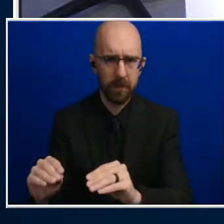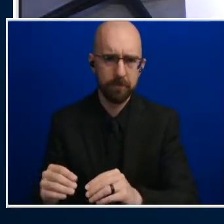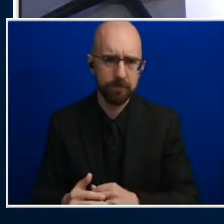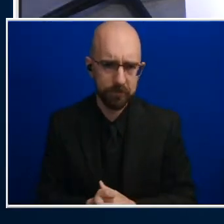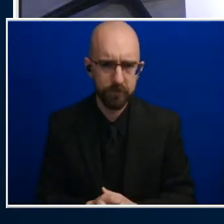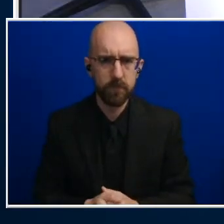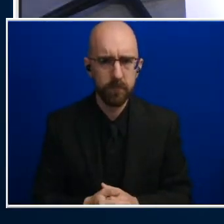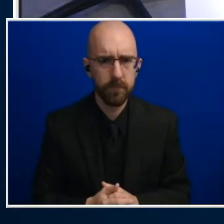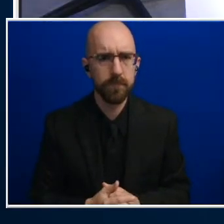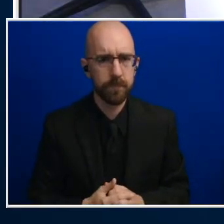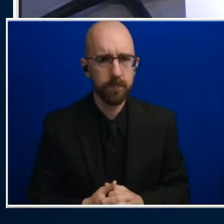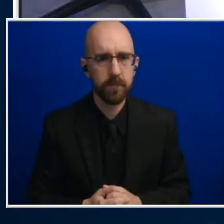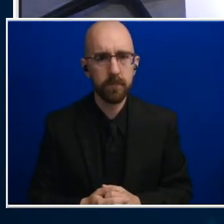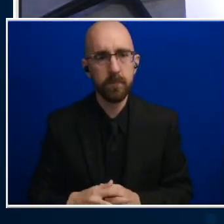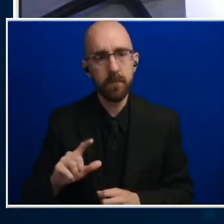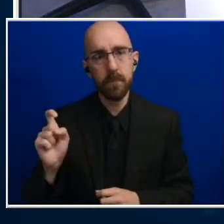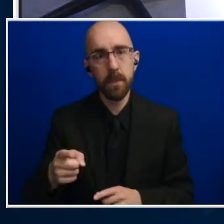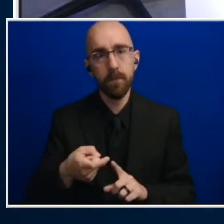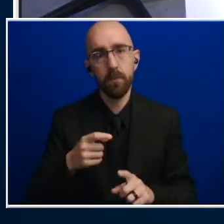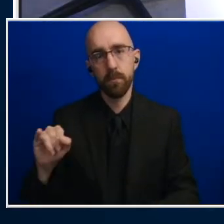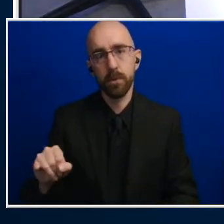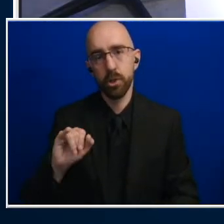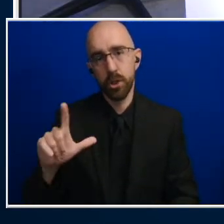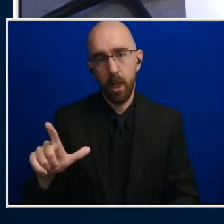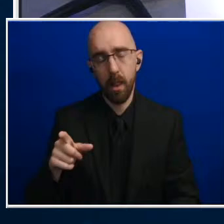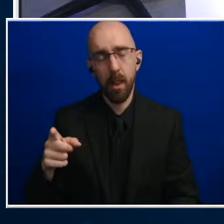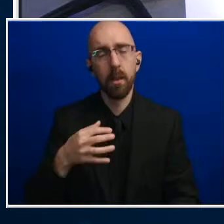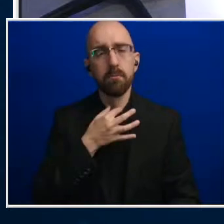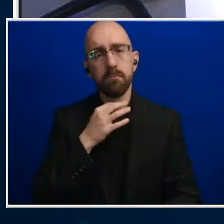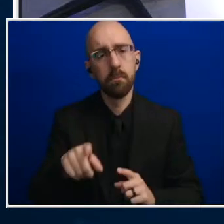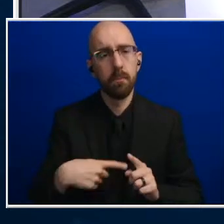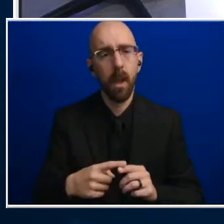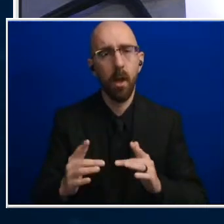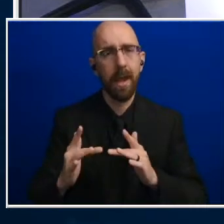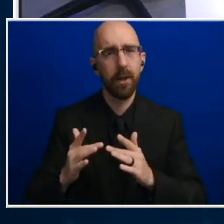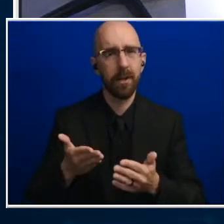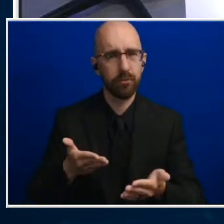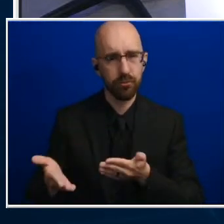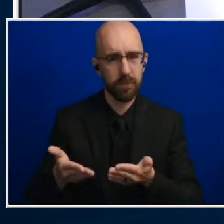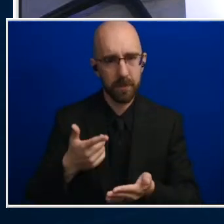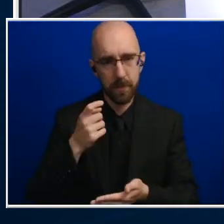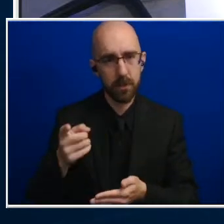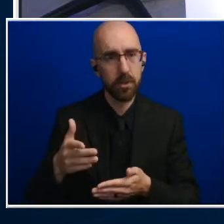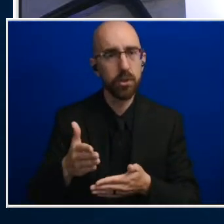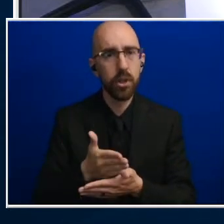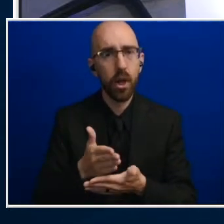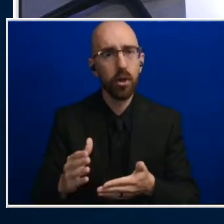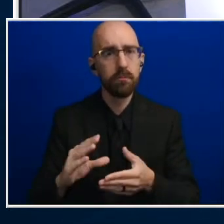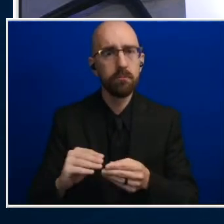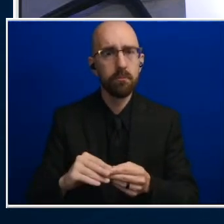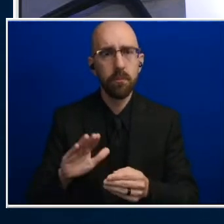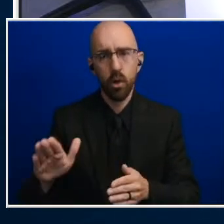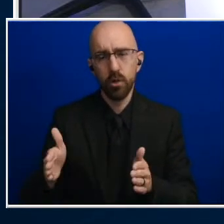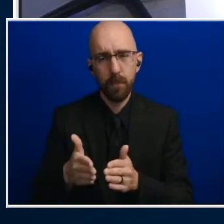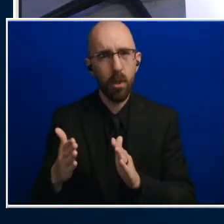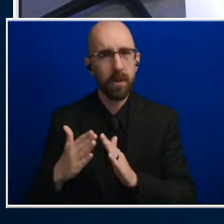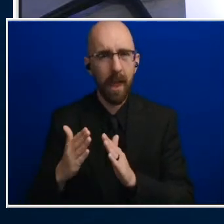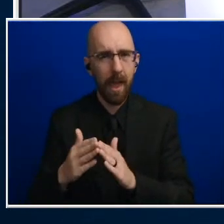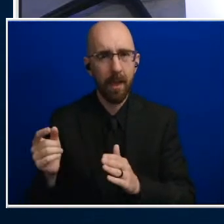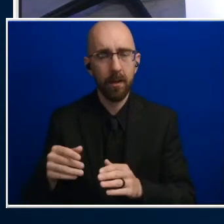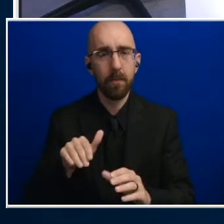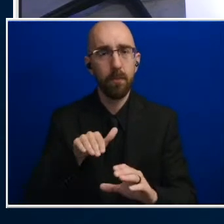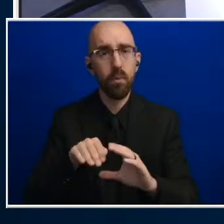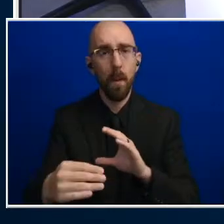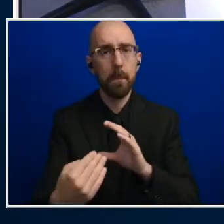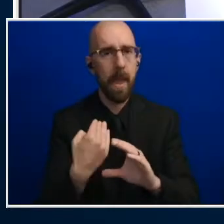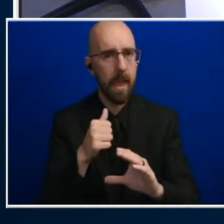Question from Jill. Jill has a question about internet service because she shares that the small town she came from didn't have broadband. So is internet